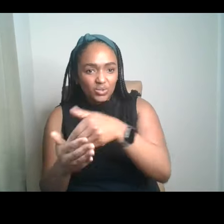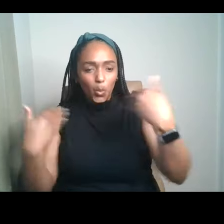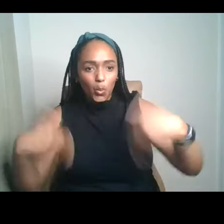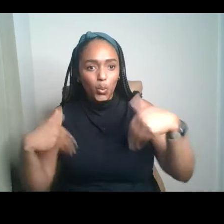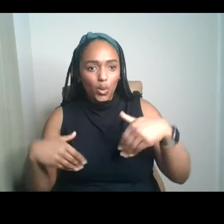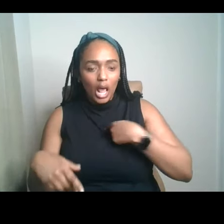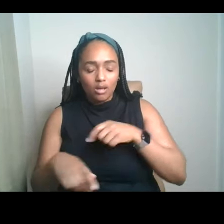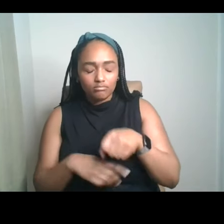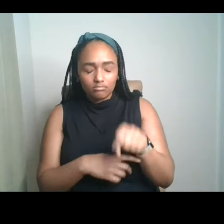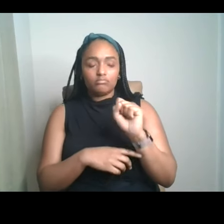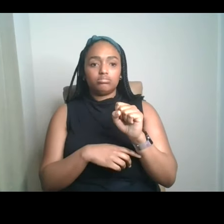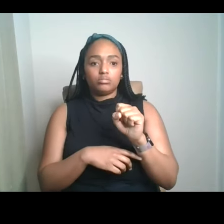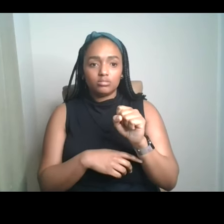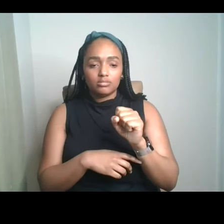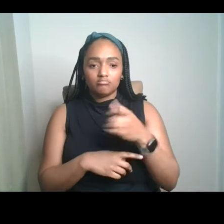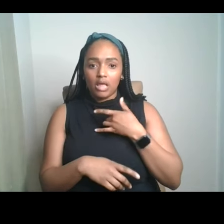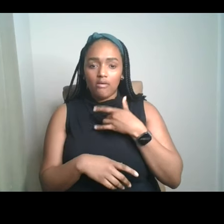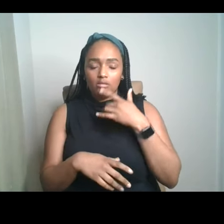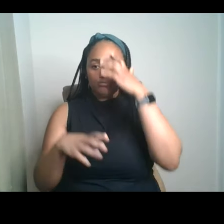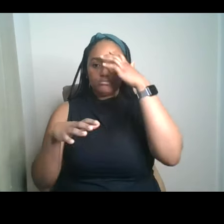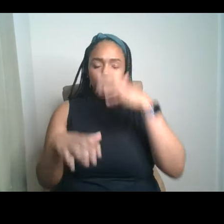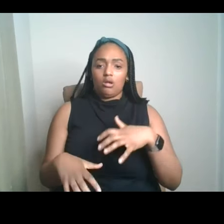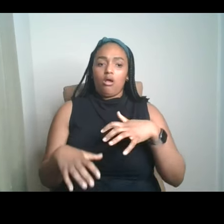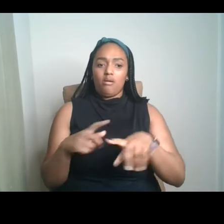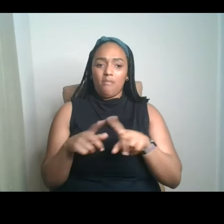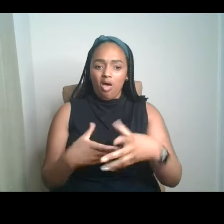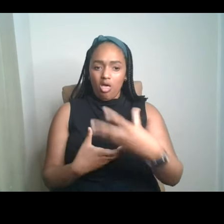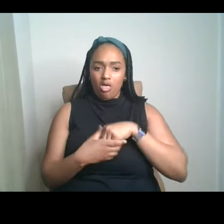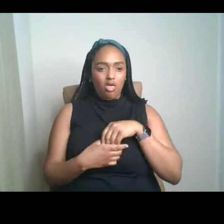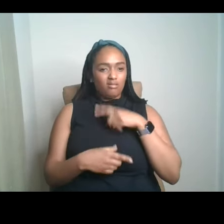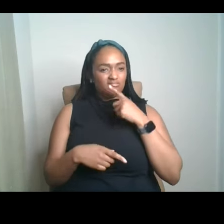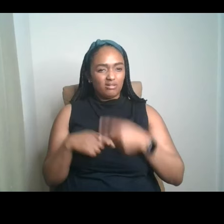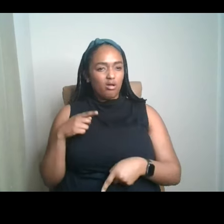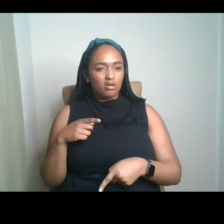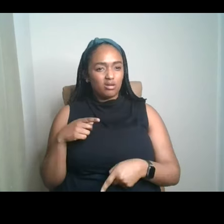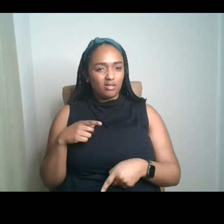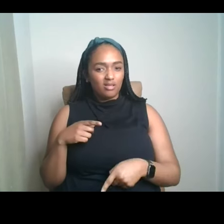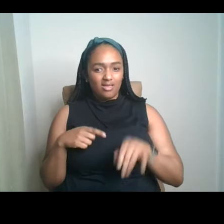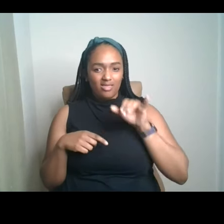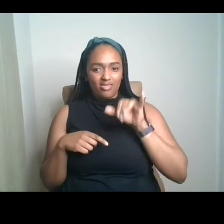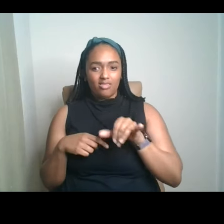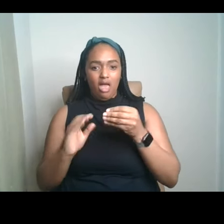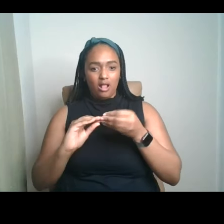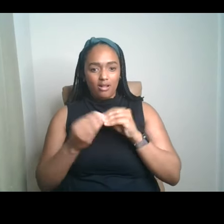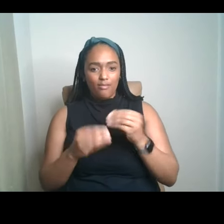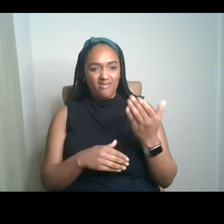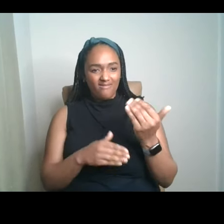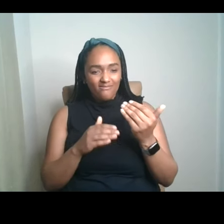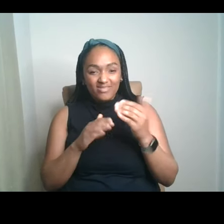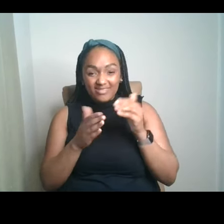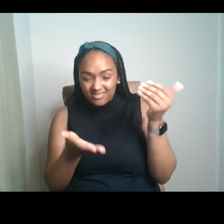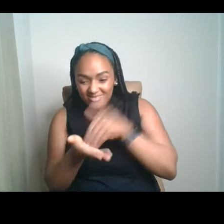it didn't really sink in with me. And 15,000 is a big number, but it's hard to imagine 15,000 kids.